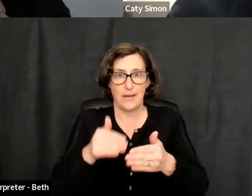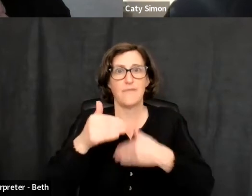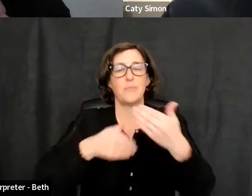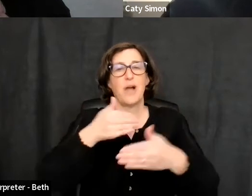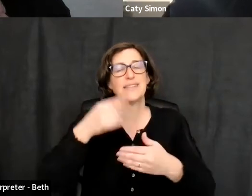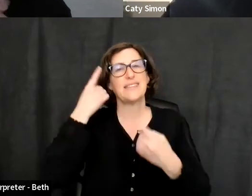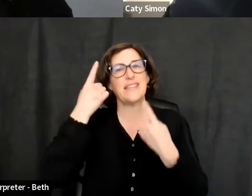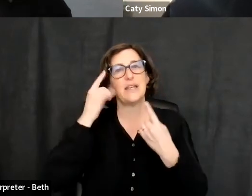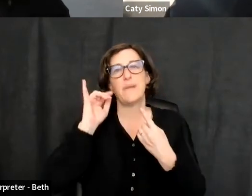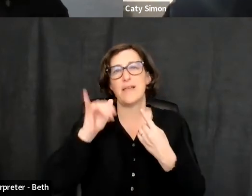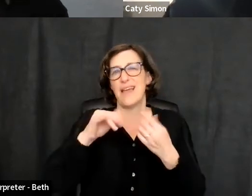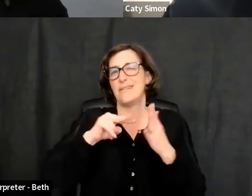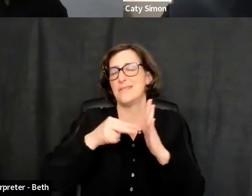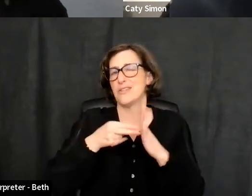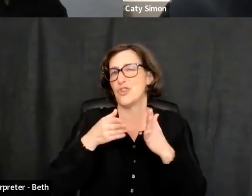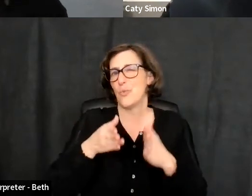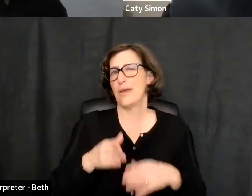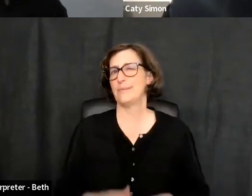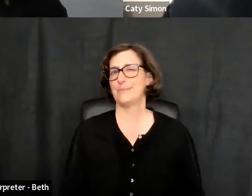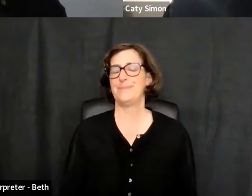about it intentionally.